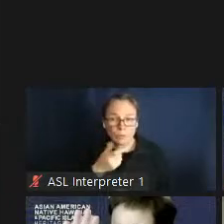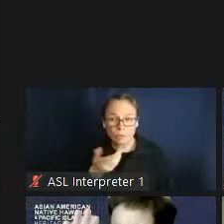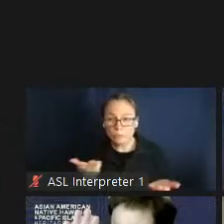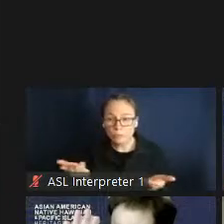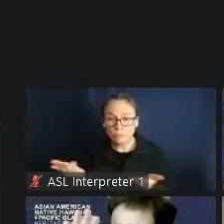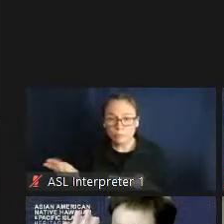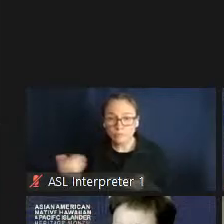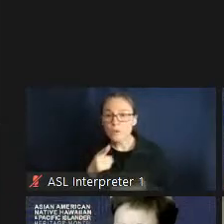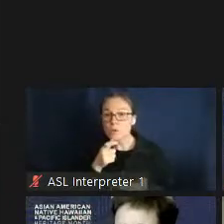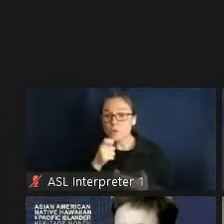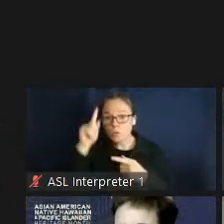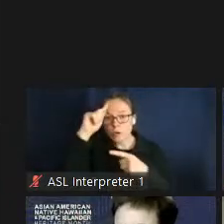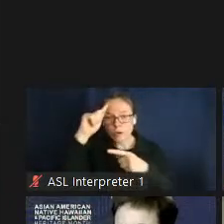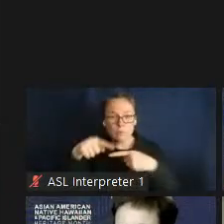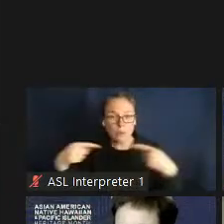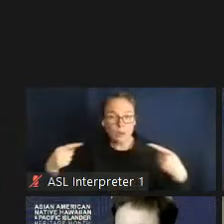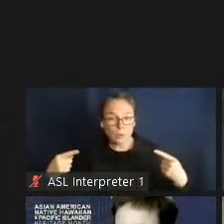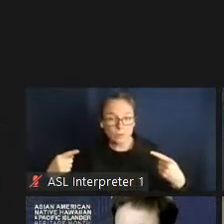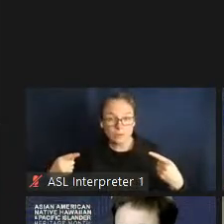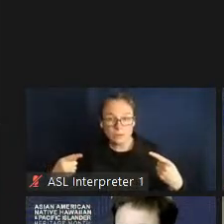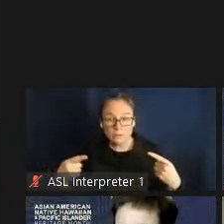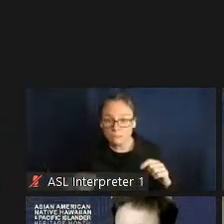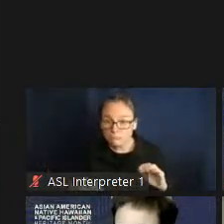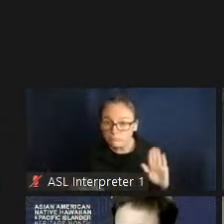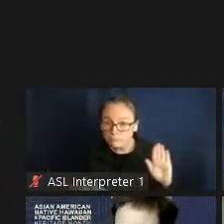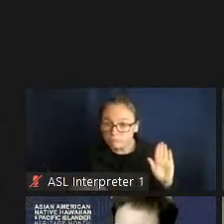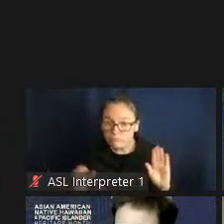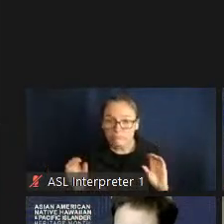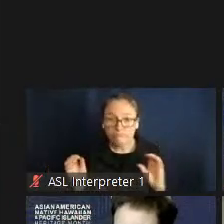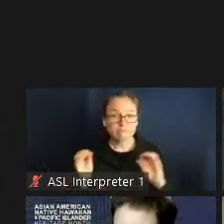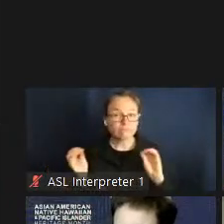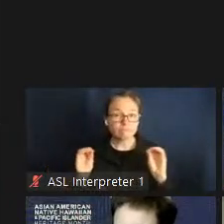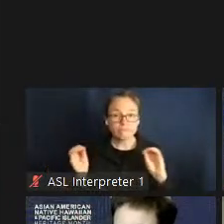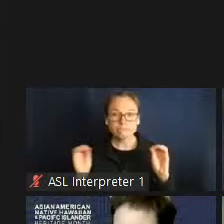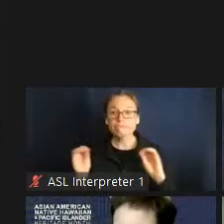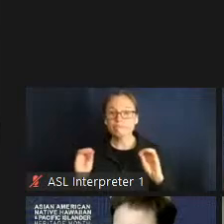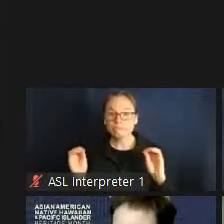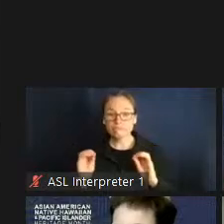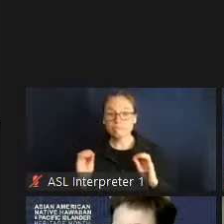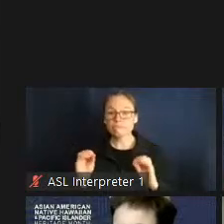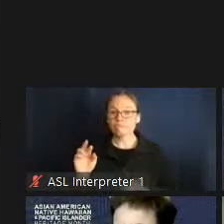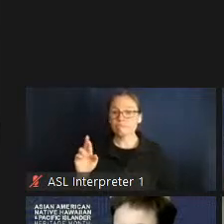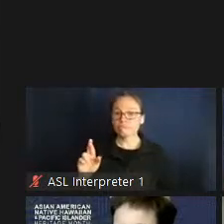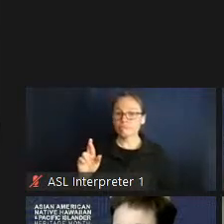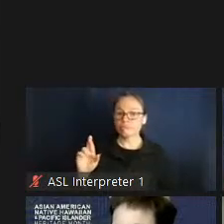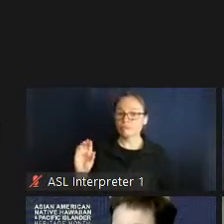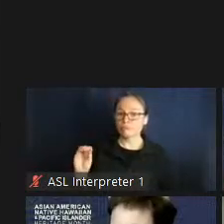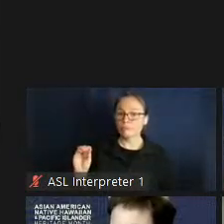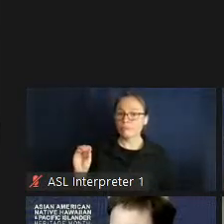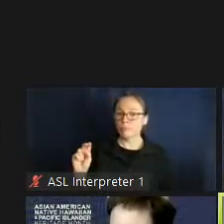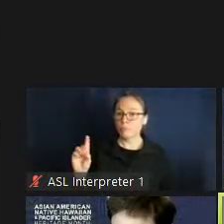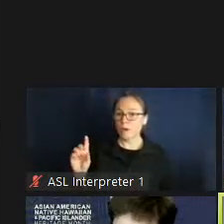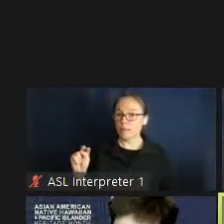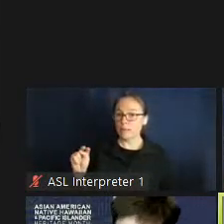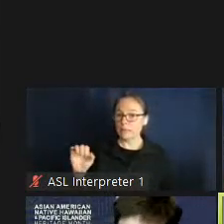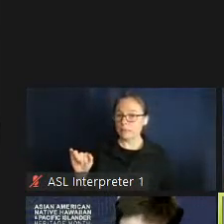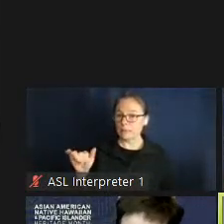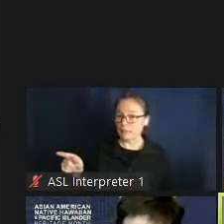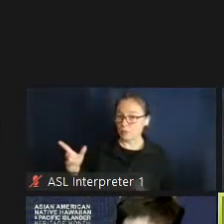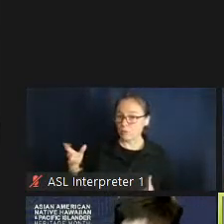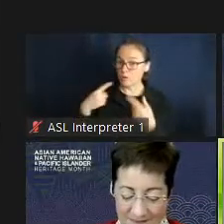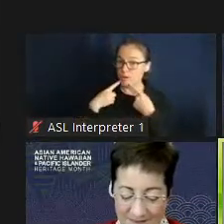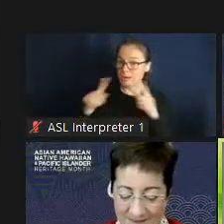All those opposed, same sign. I don't see anyone else, so Rodney, you'll have to give the results. I believe that